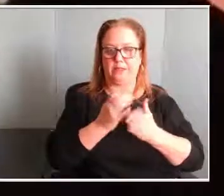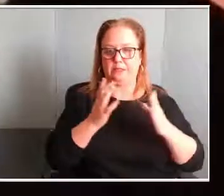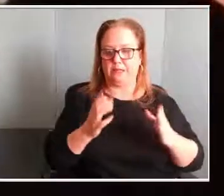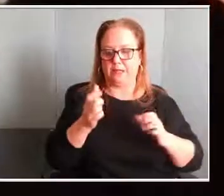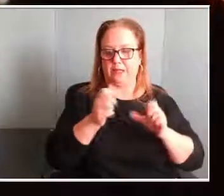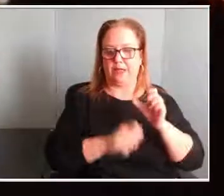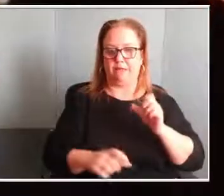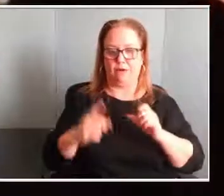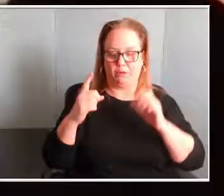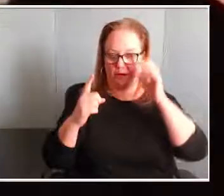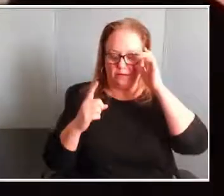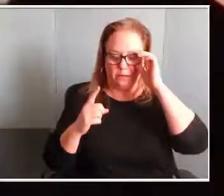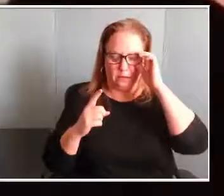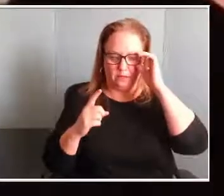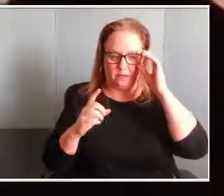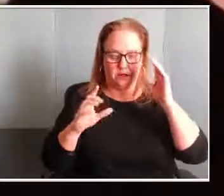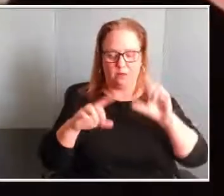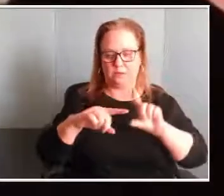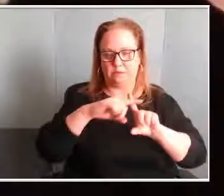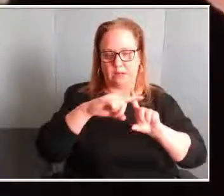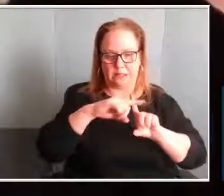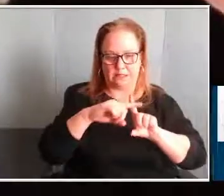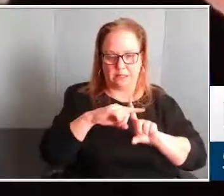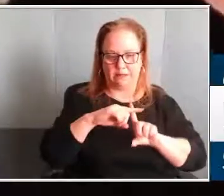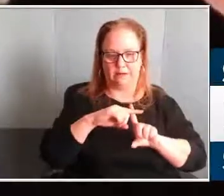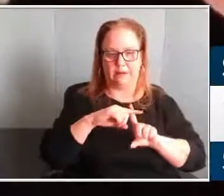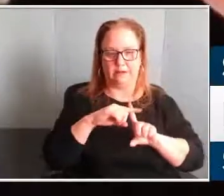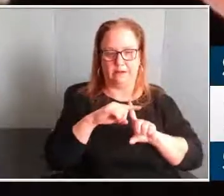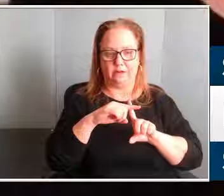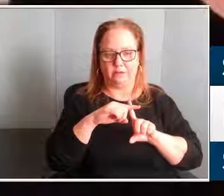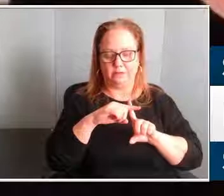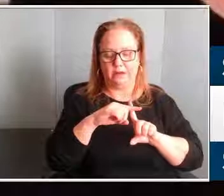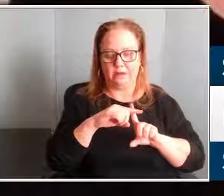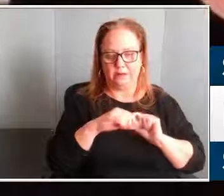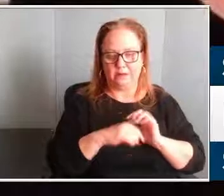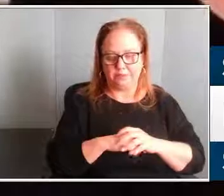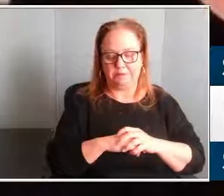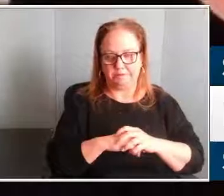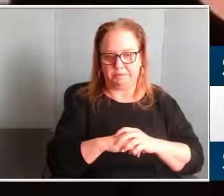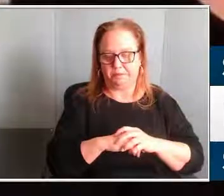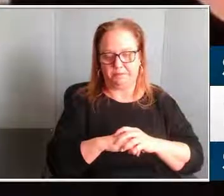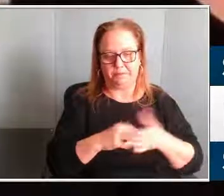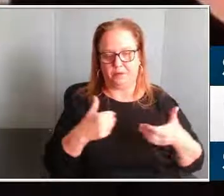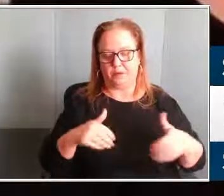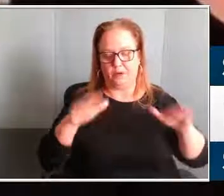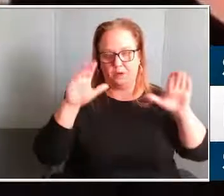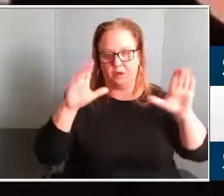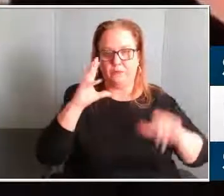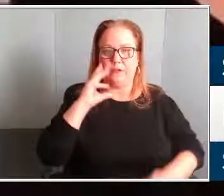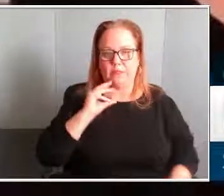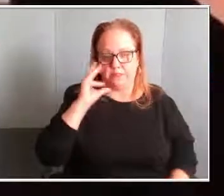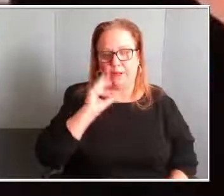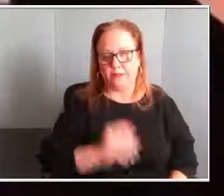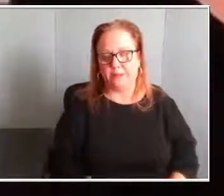was always very positive and just a wonderful